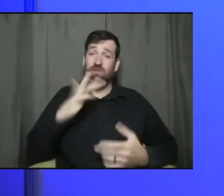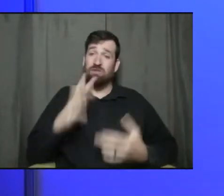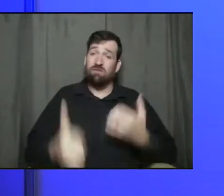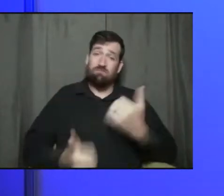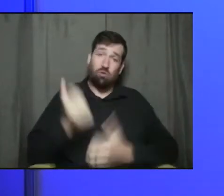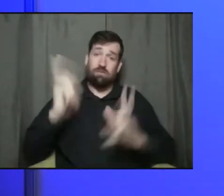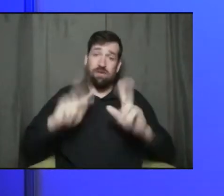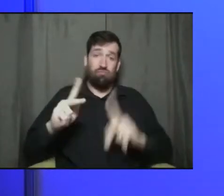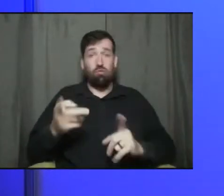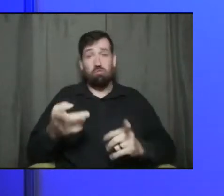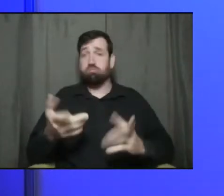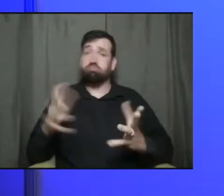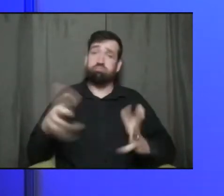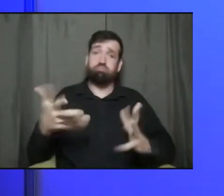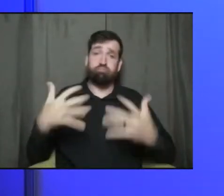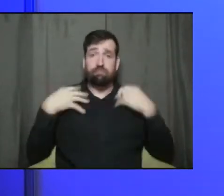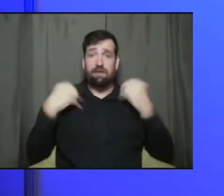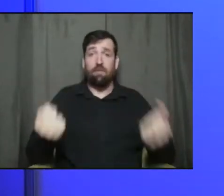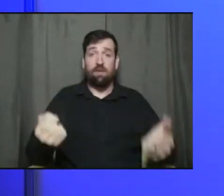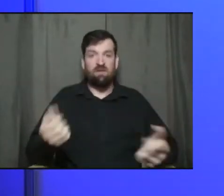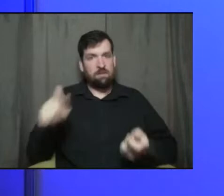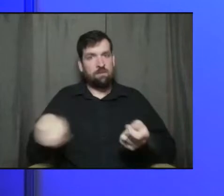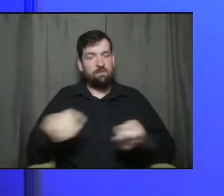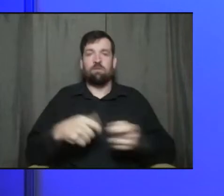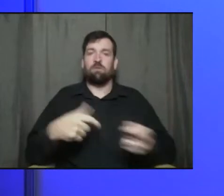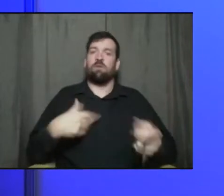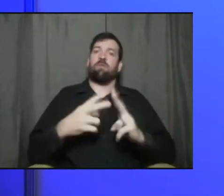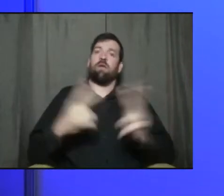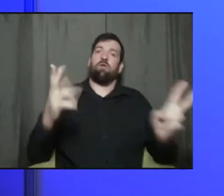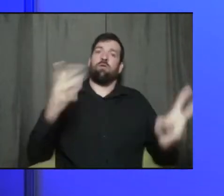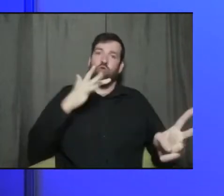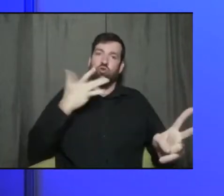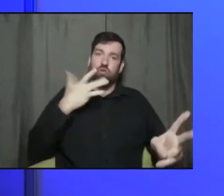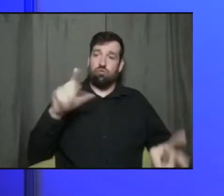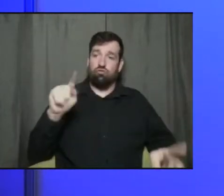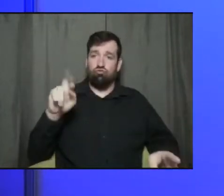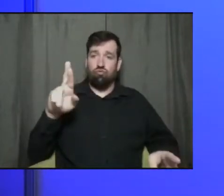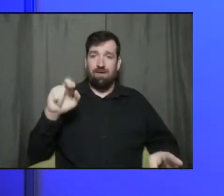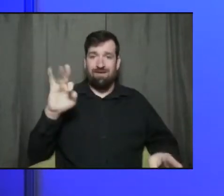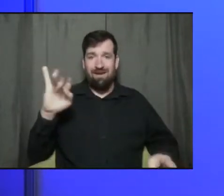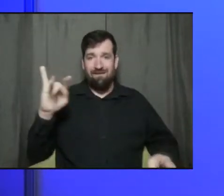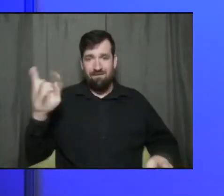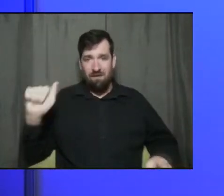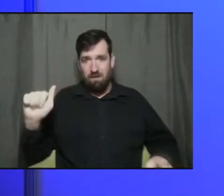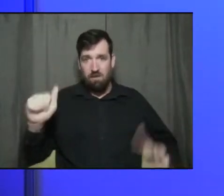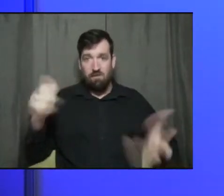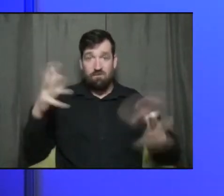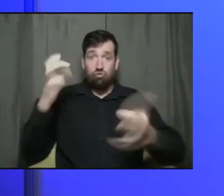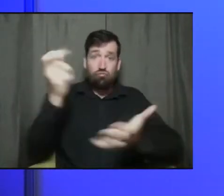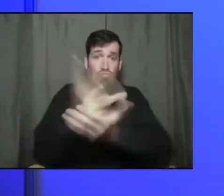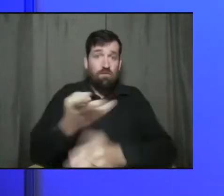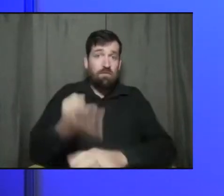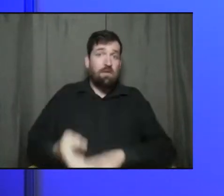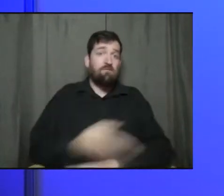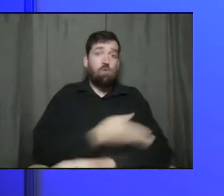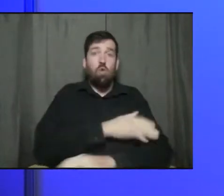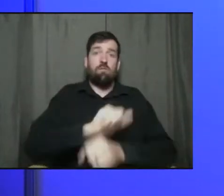healthy, particularly, we were so fortunate, as you know, with Trikafta, in that it got approved right before the pandemic, thank